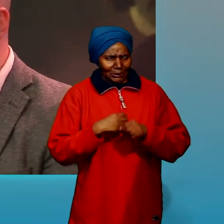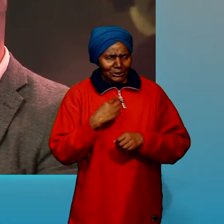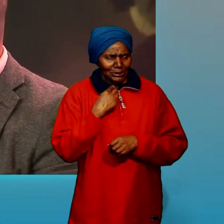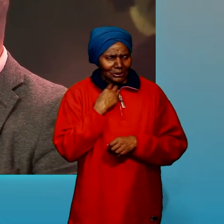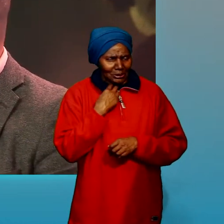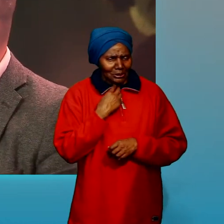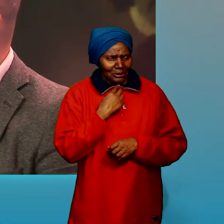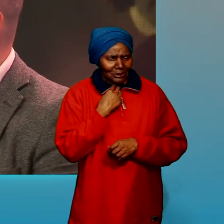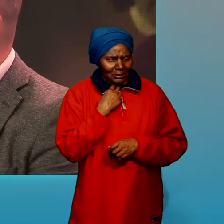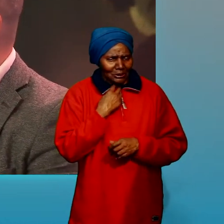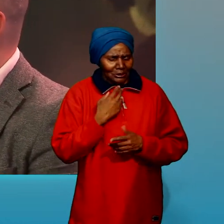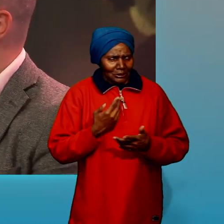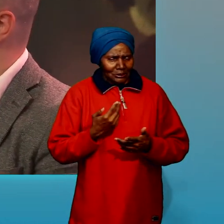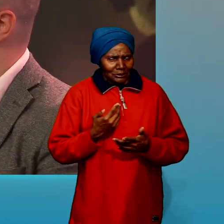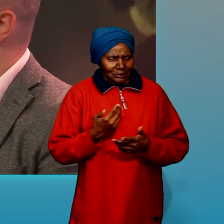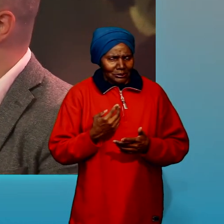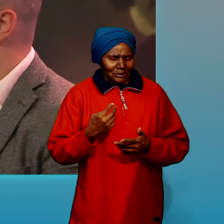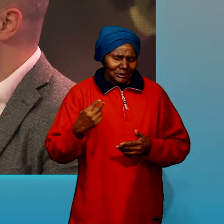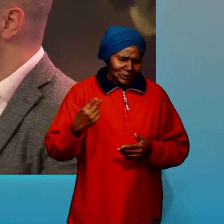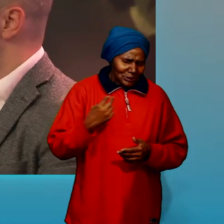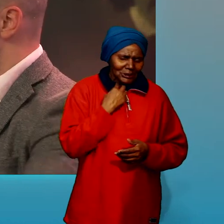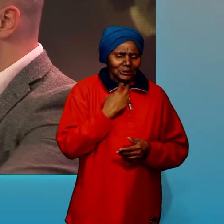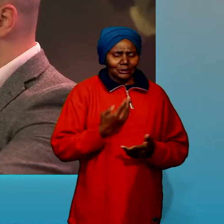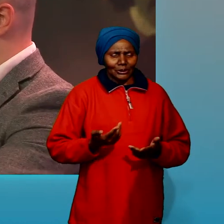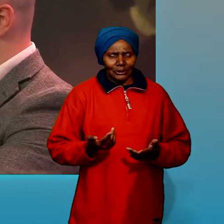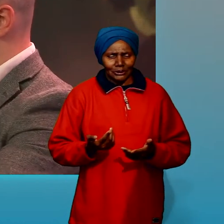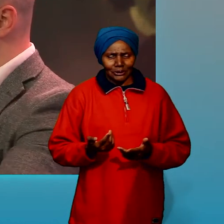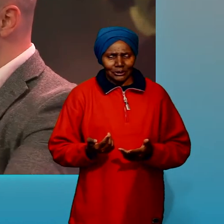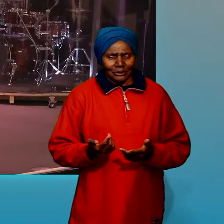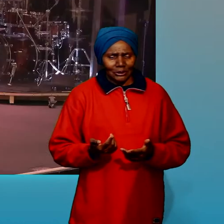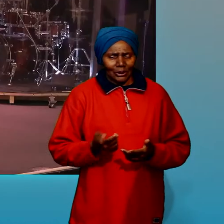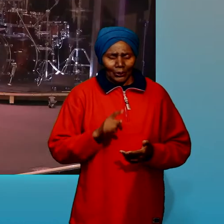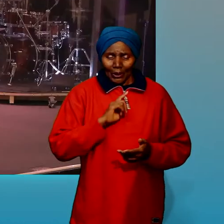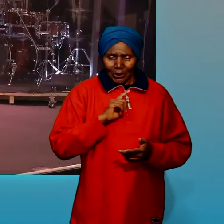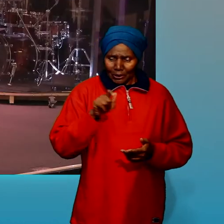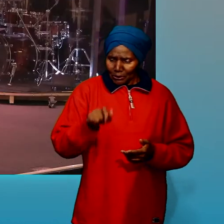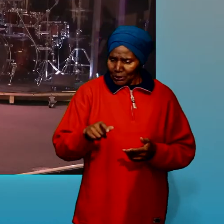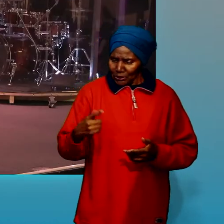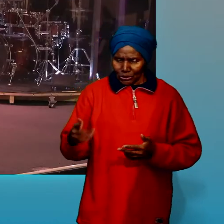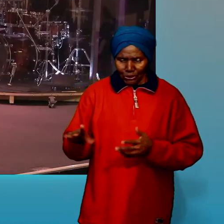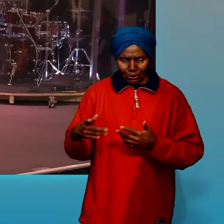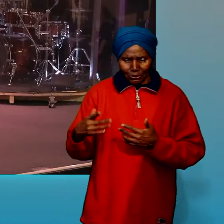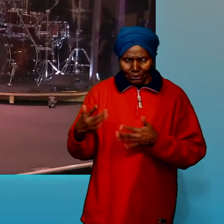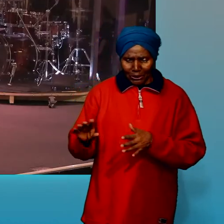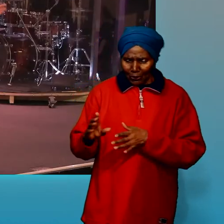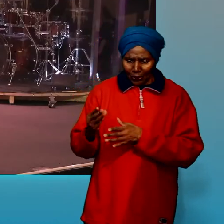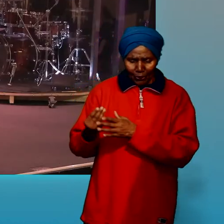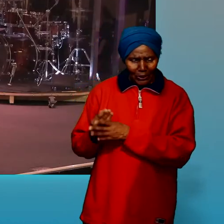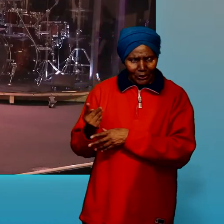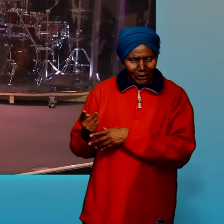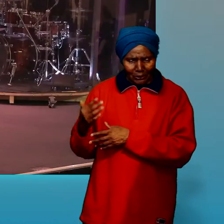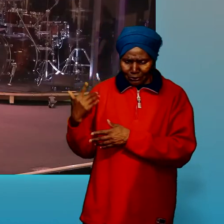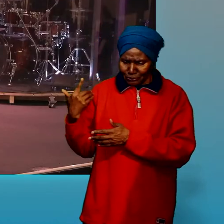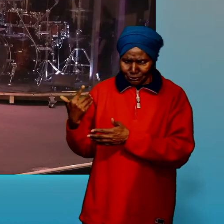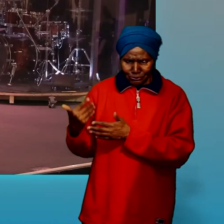disappointment is already present. Why? The person who you've walked with and journeyed with is